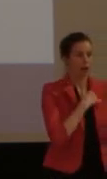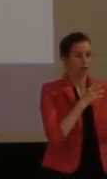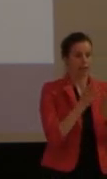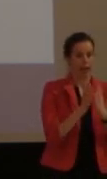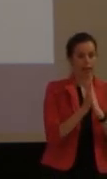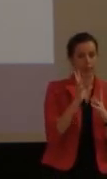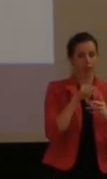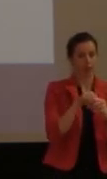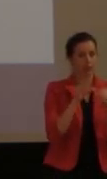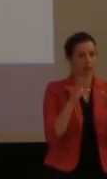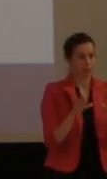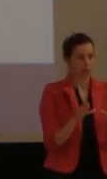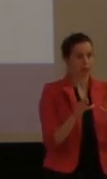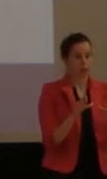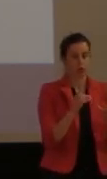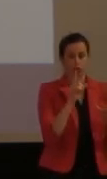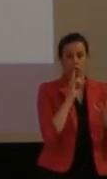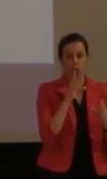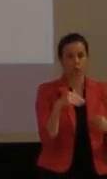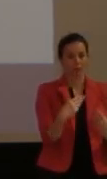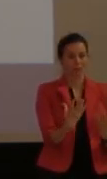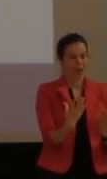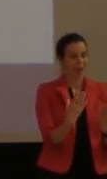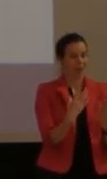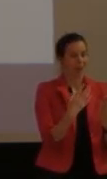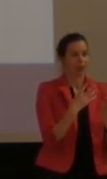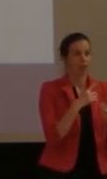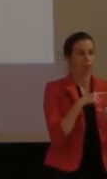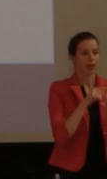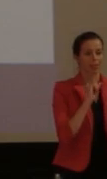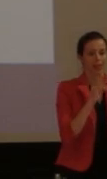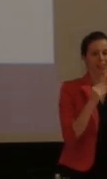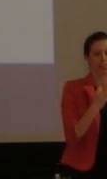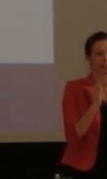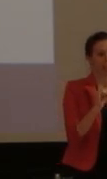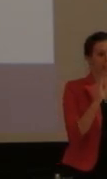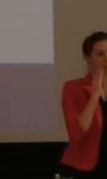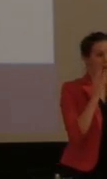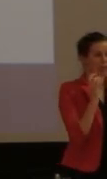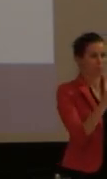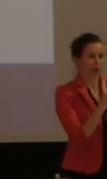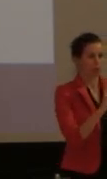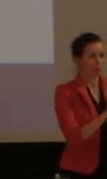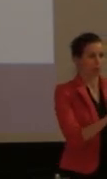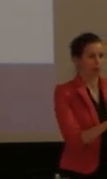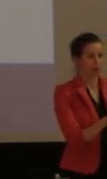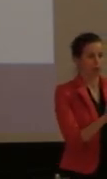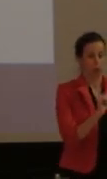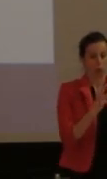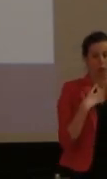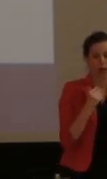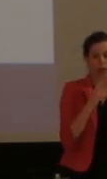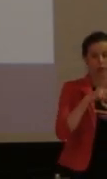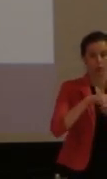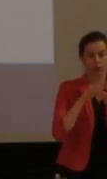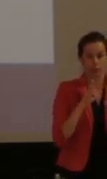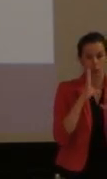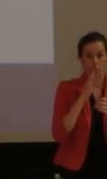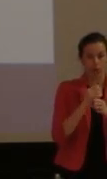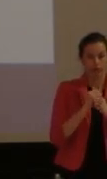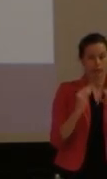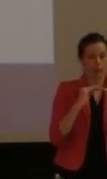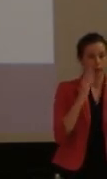participants to provide, and then also gives that information back to them. So to help participants when they're getting information about